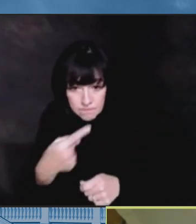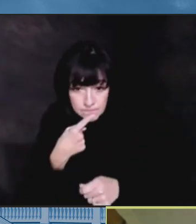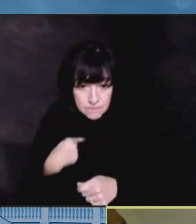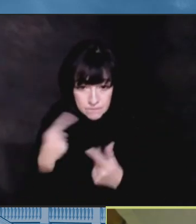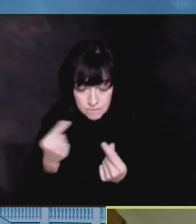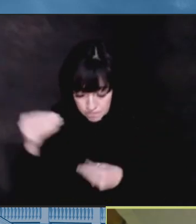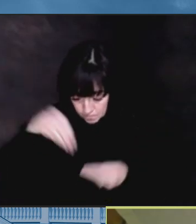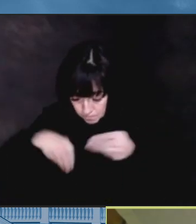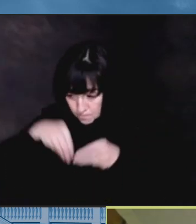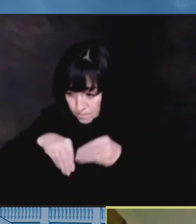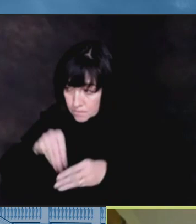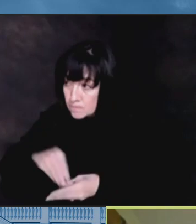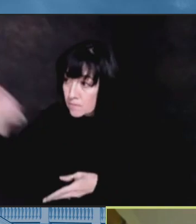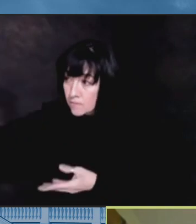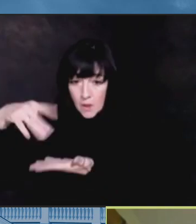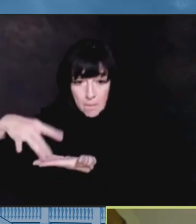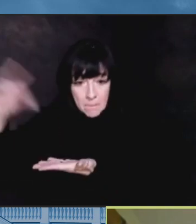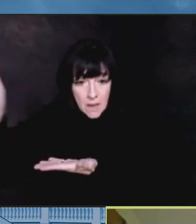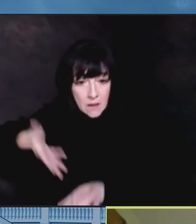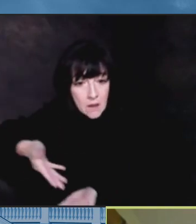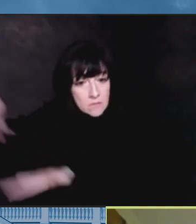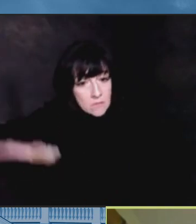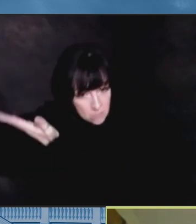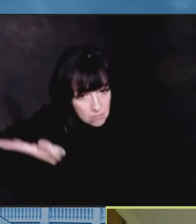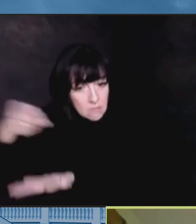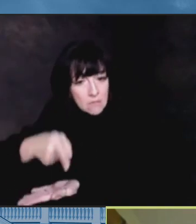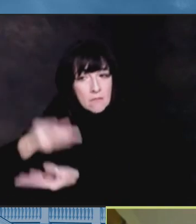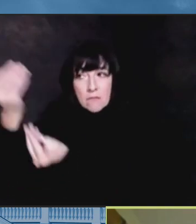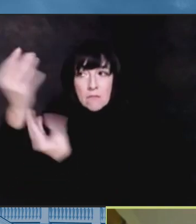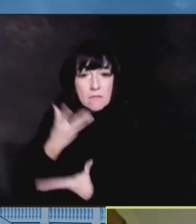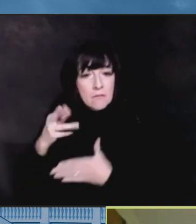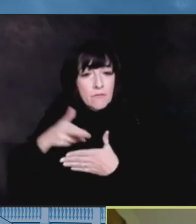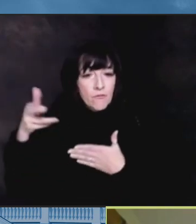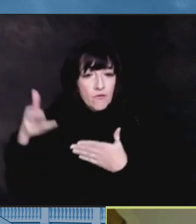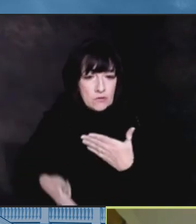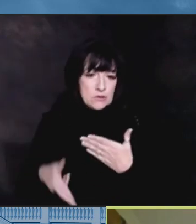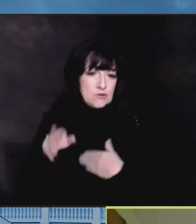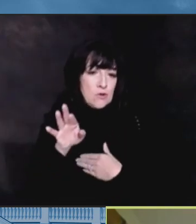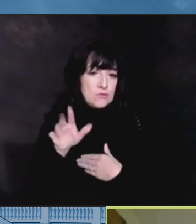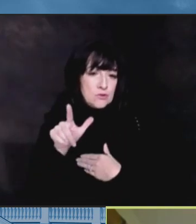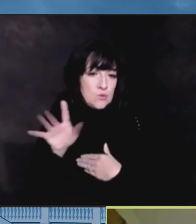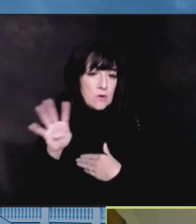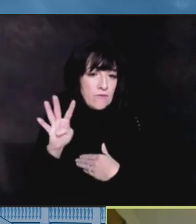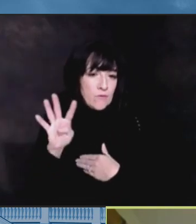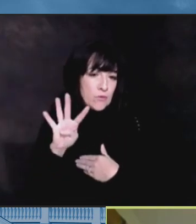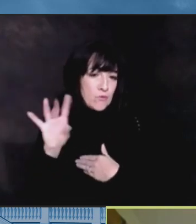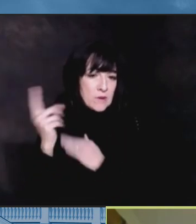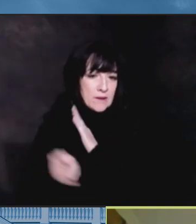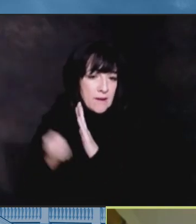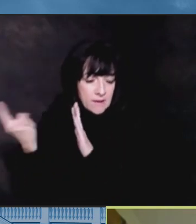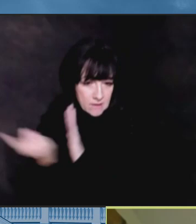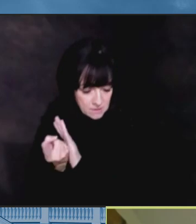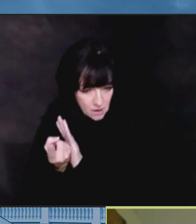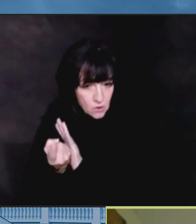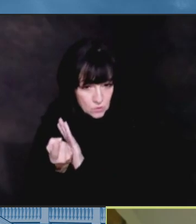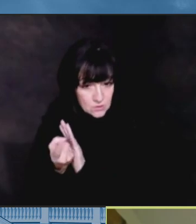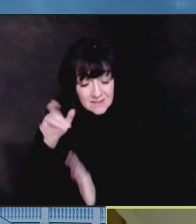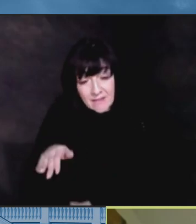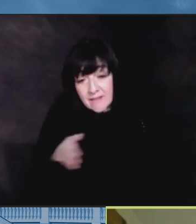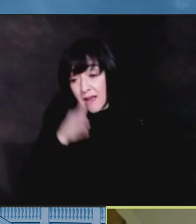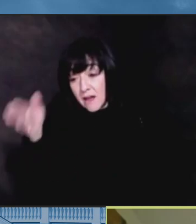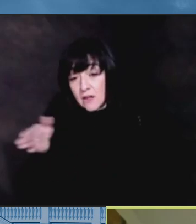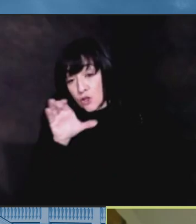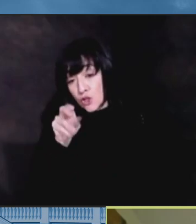and Walgreens. Curative, if you remember a few weeks ago, I was excited to say we had our average turnaround time to